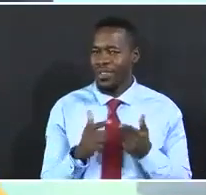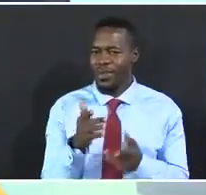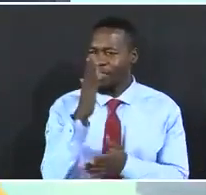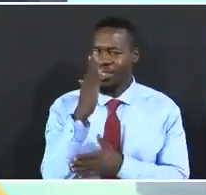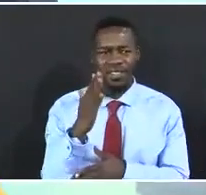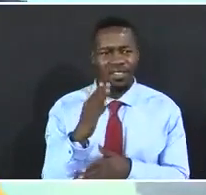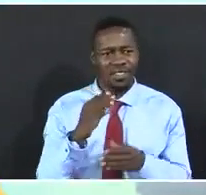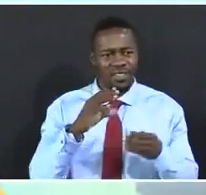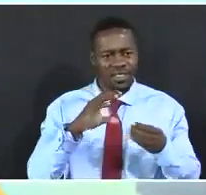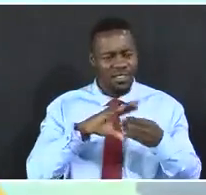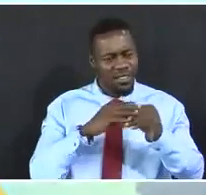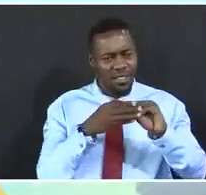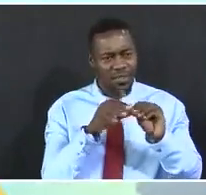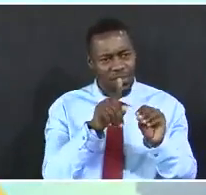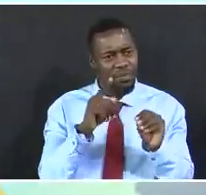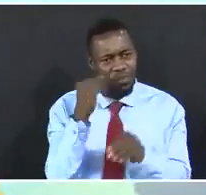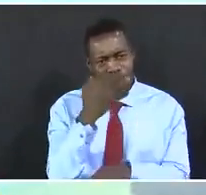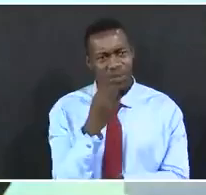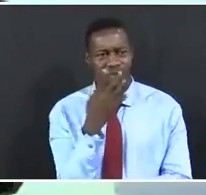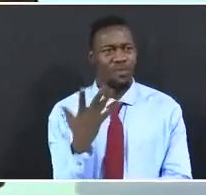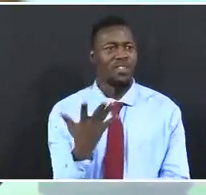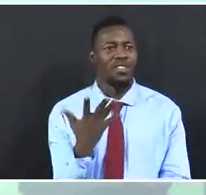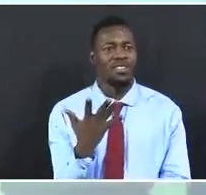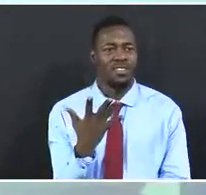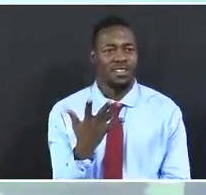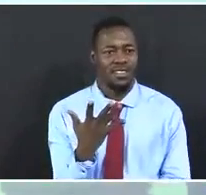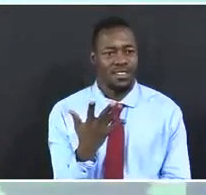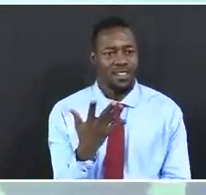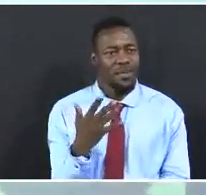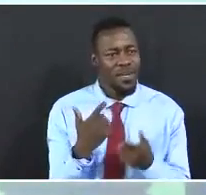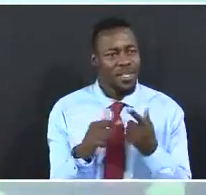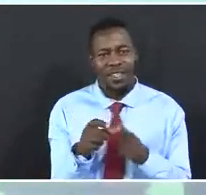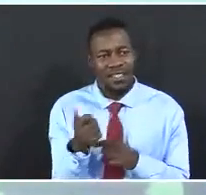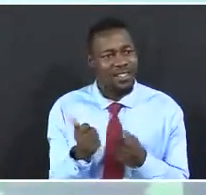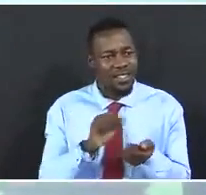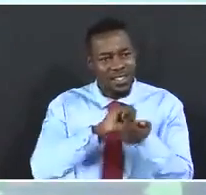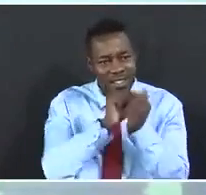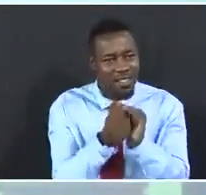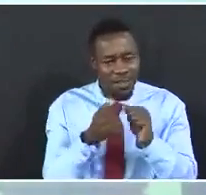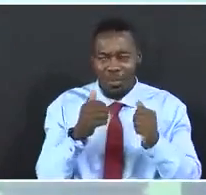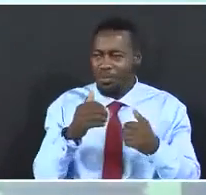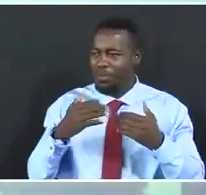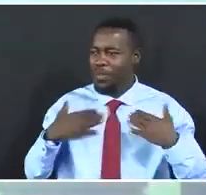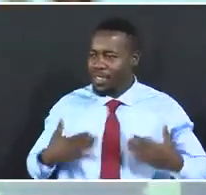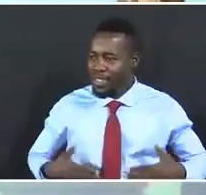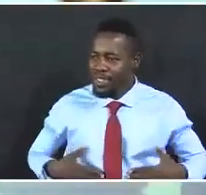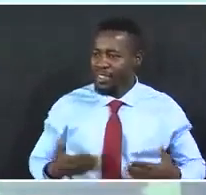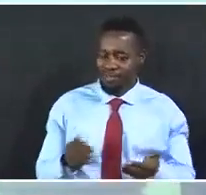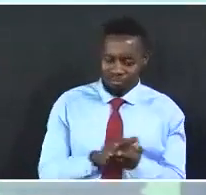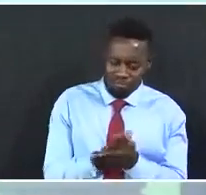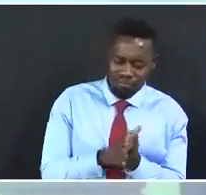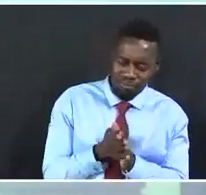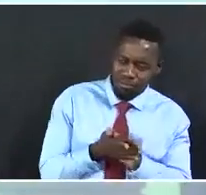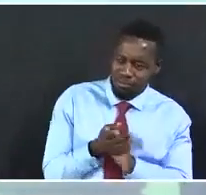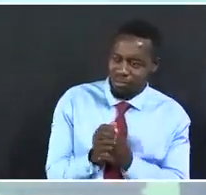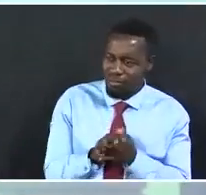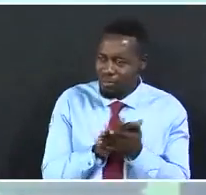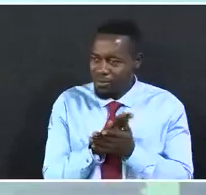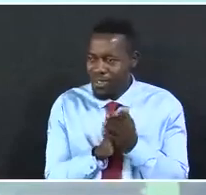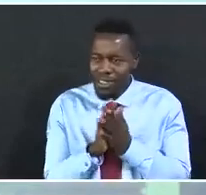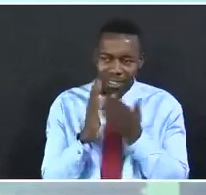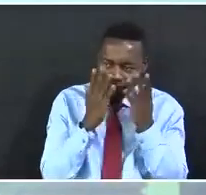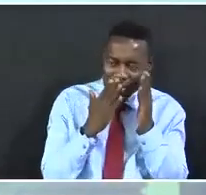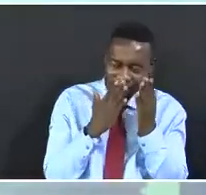And the sad reality is that in the process of running around to look for this and that, to enrich yourself, to gather things here and